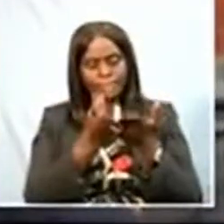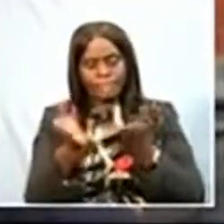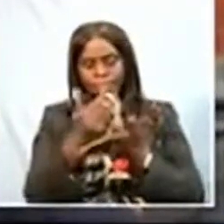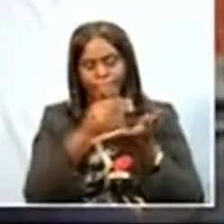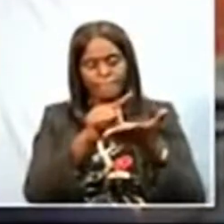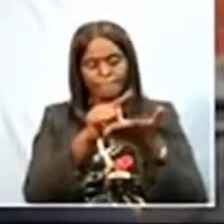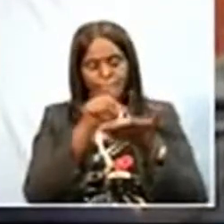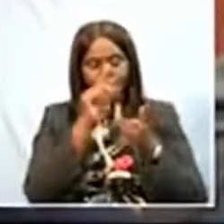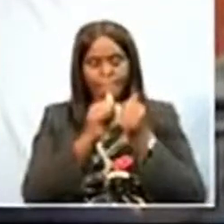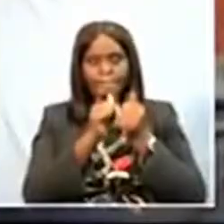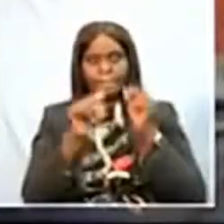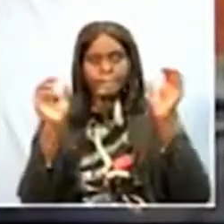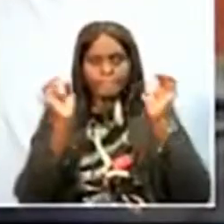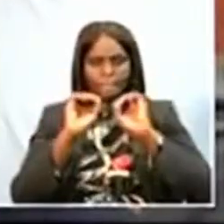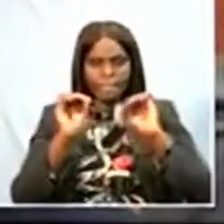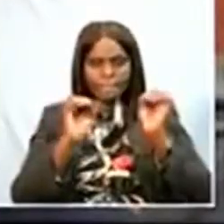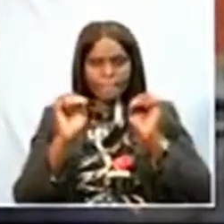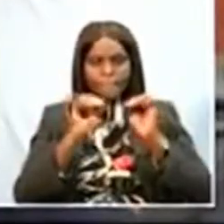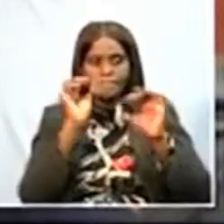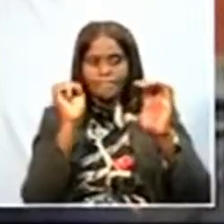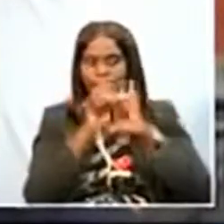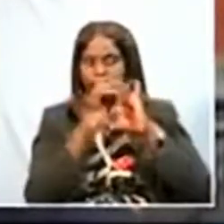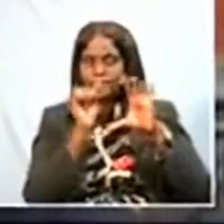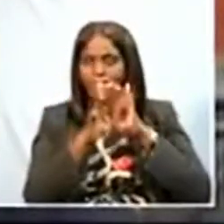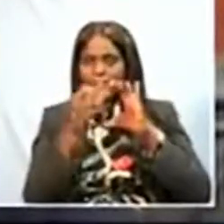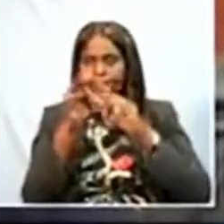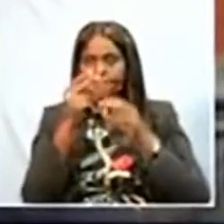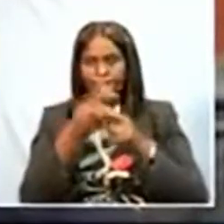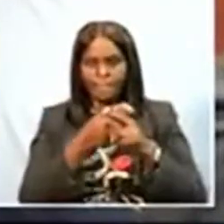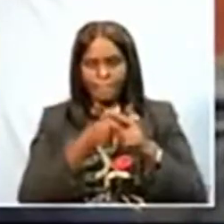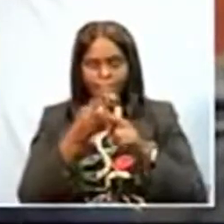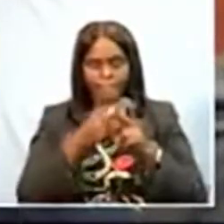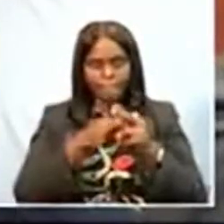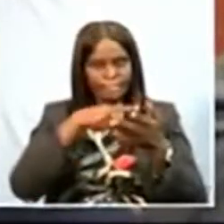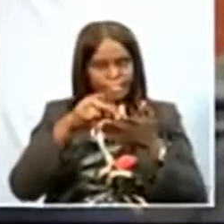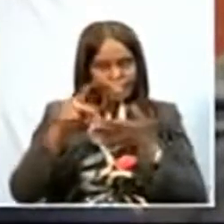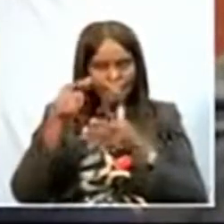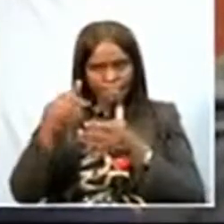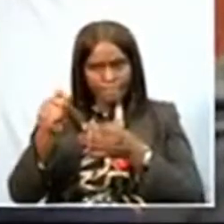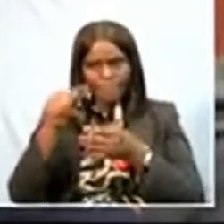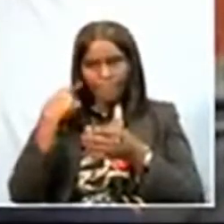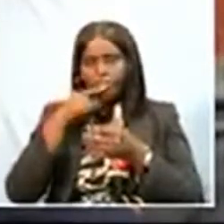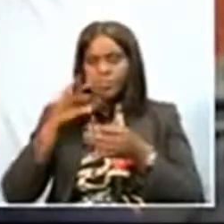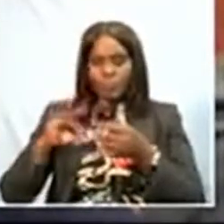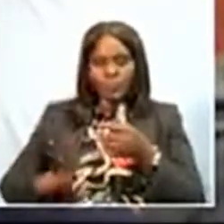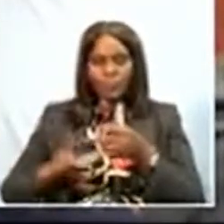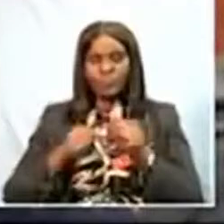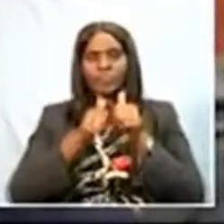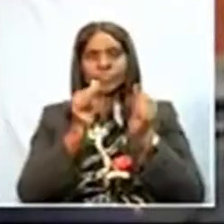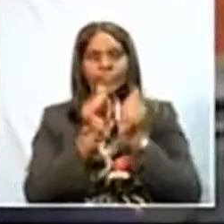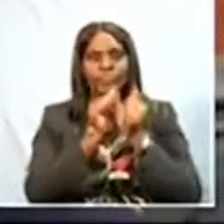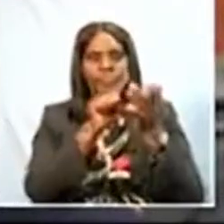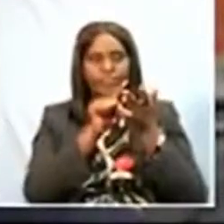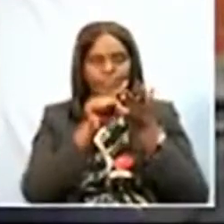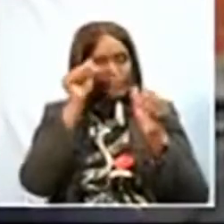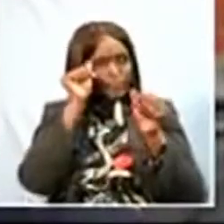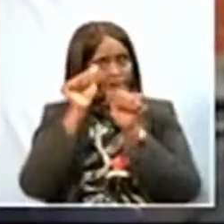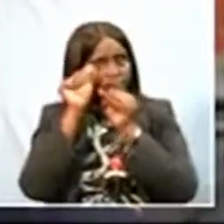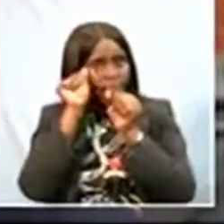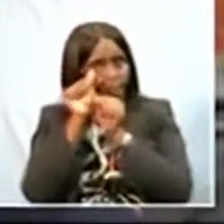loans was due to non-remittance of monthly repayment by loan beneficiaries in accordance with the loan